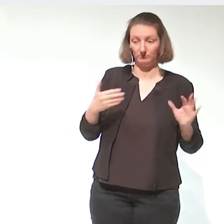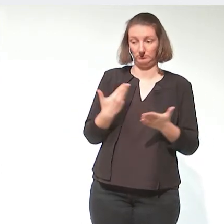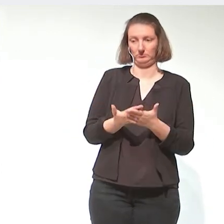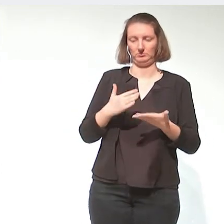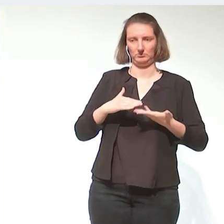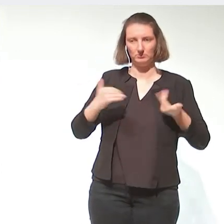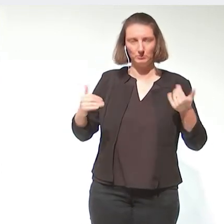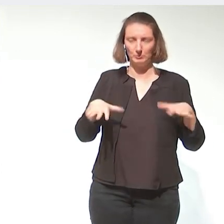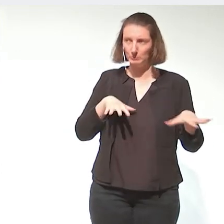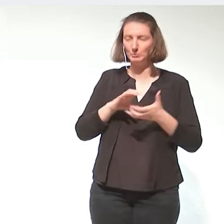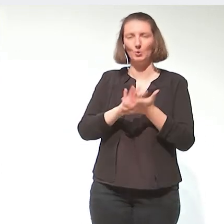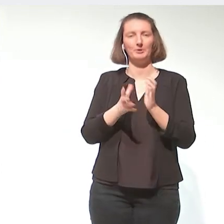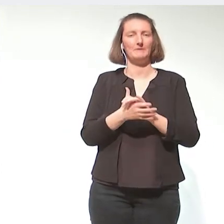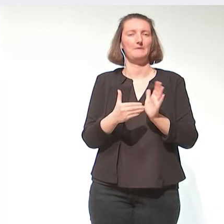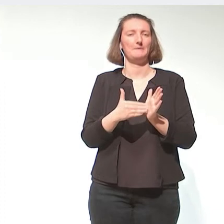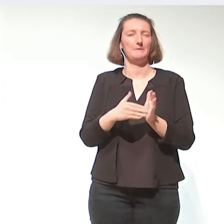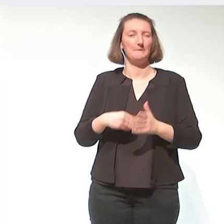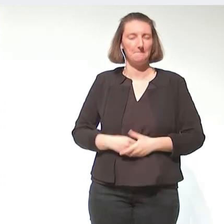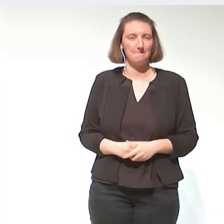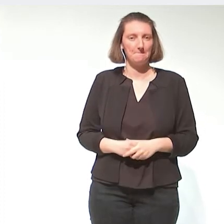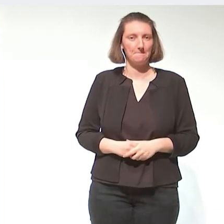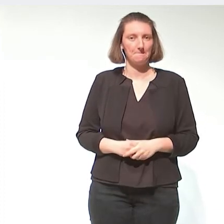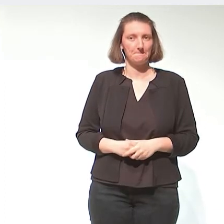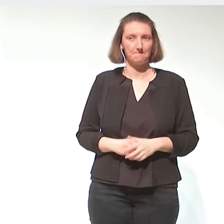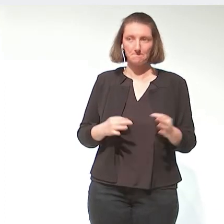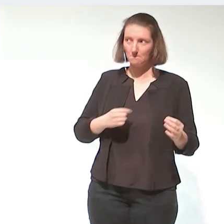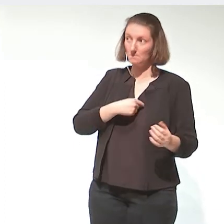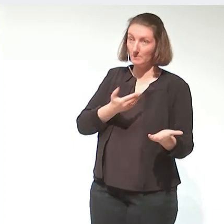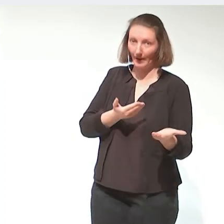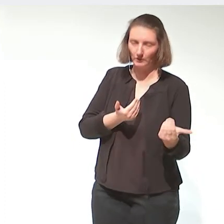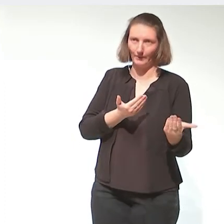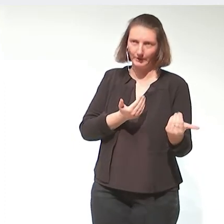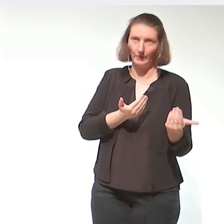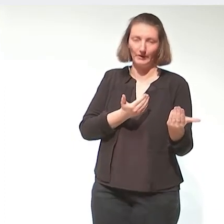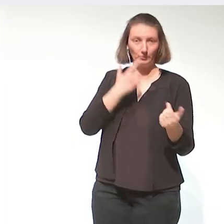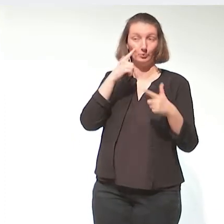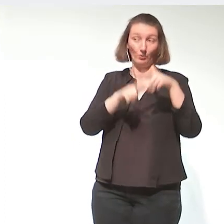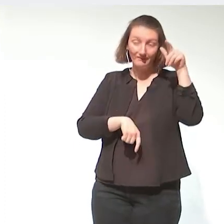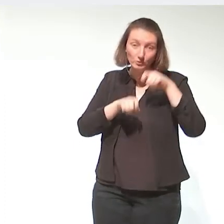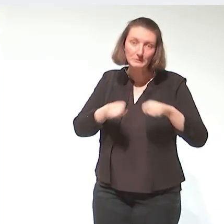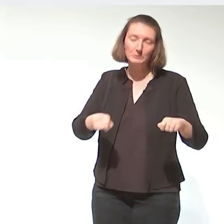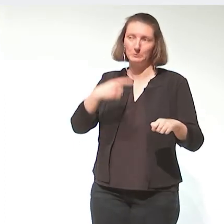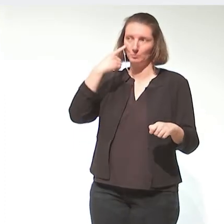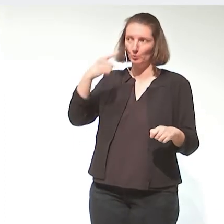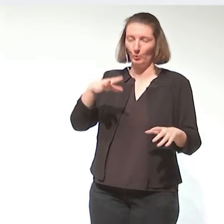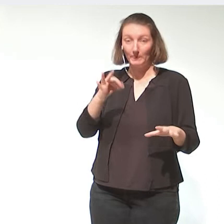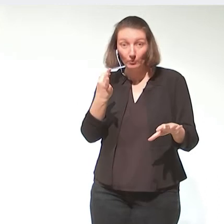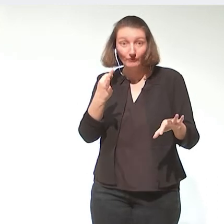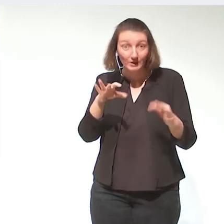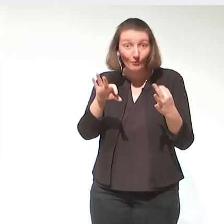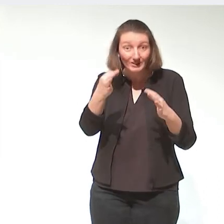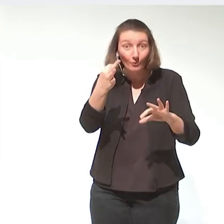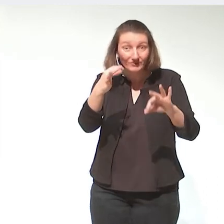And we need to wait to be appraised and evaluated, and we have to wait